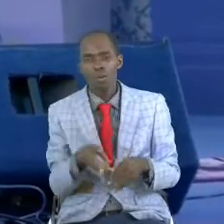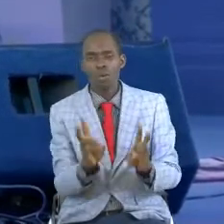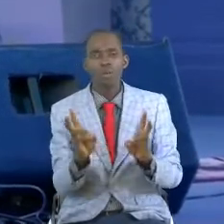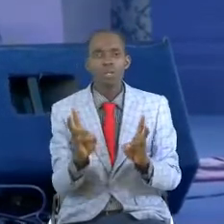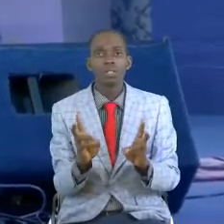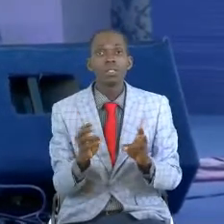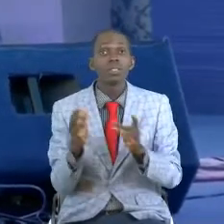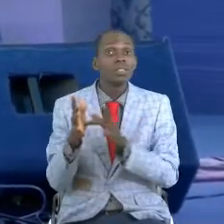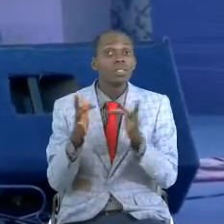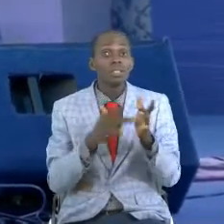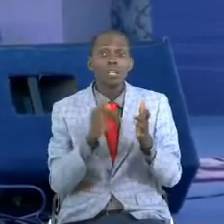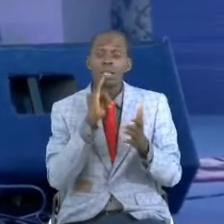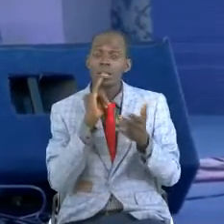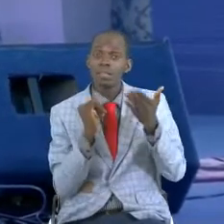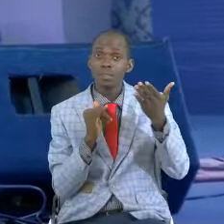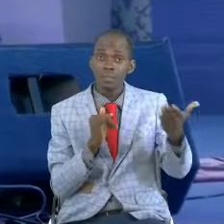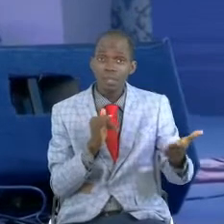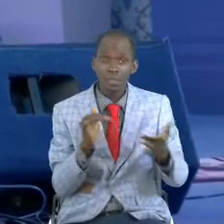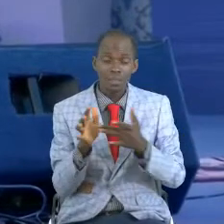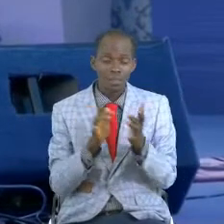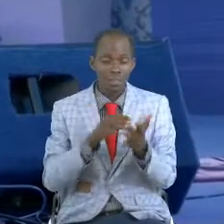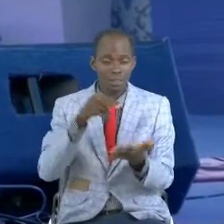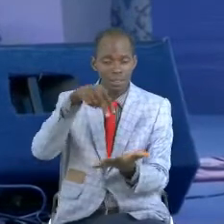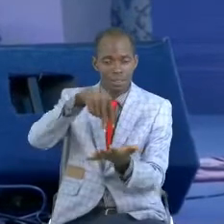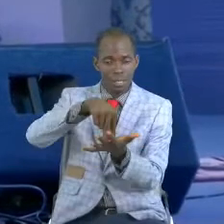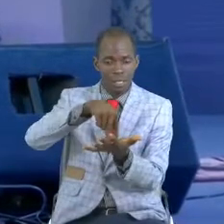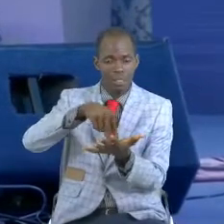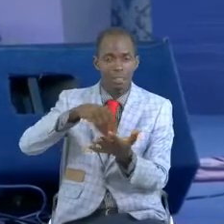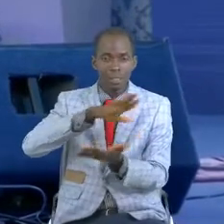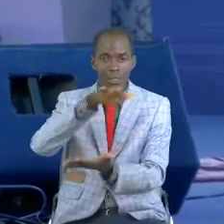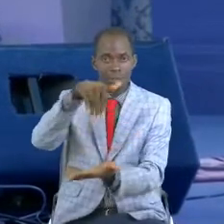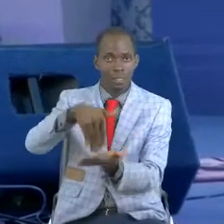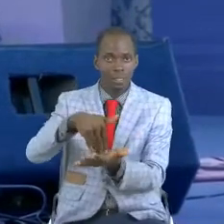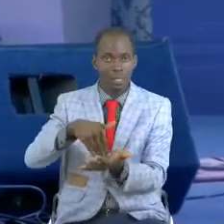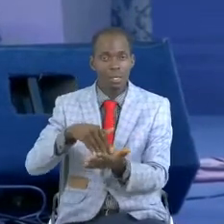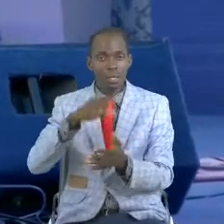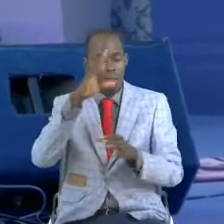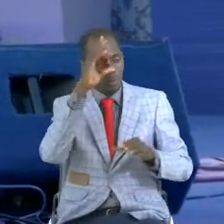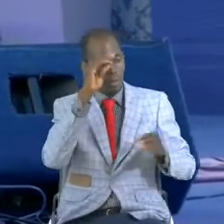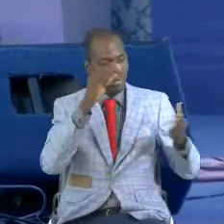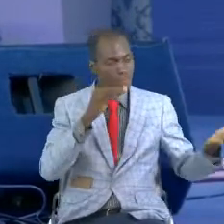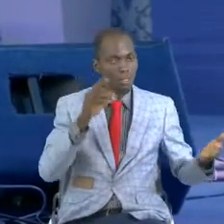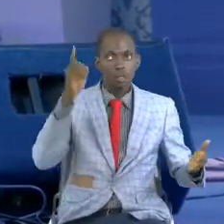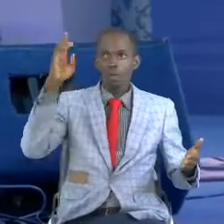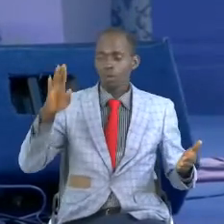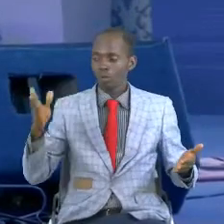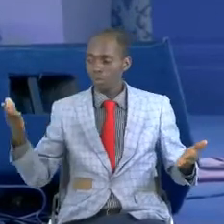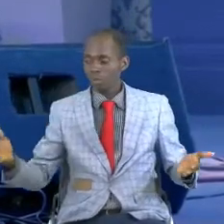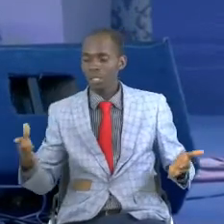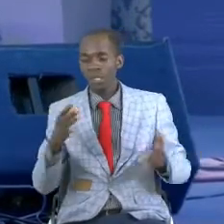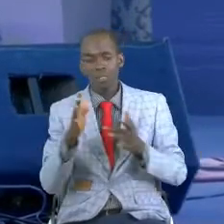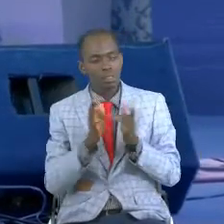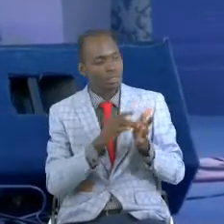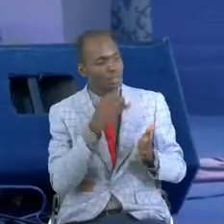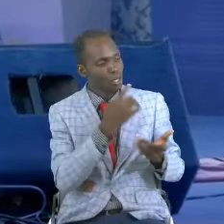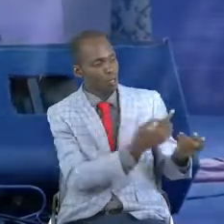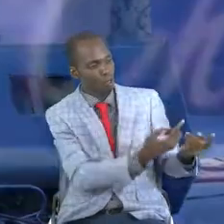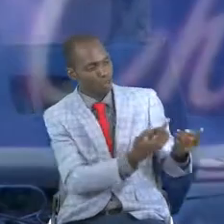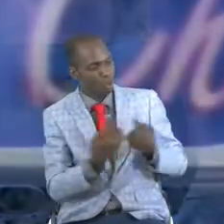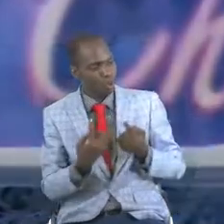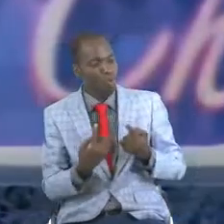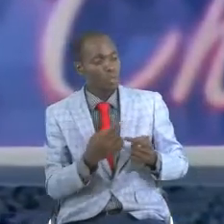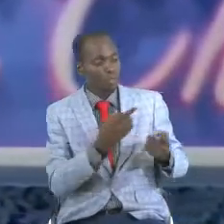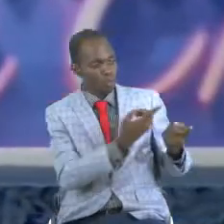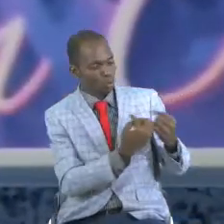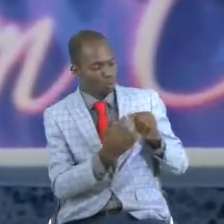there. He stands between man and God, and he says, come. And I so come. I will take you, take